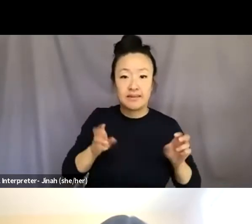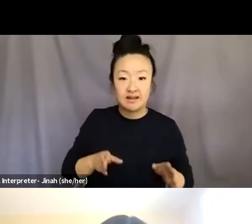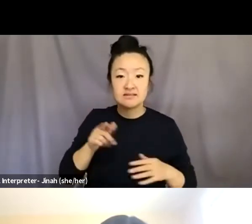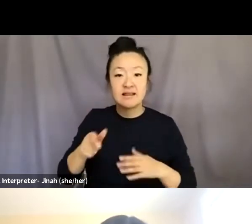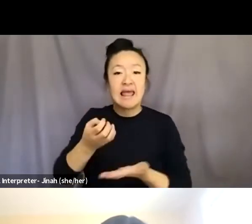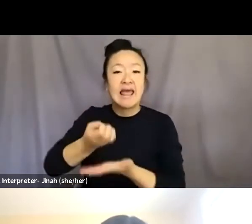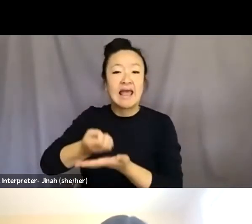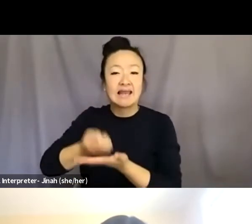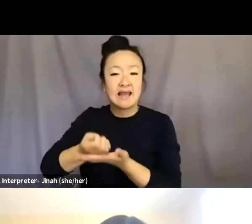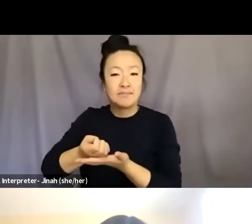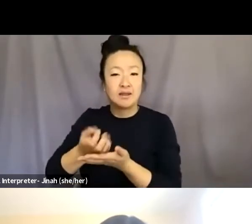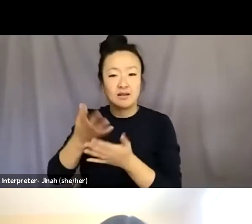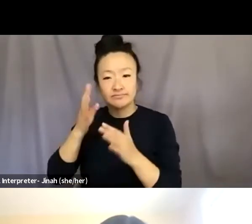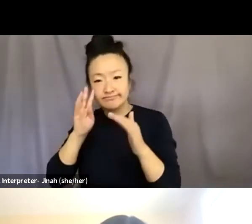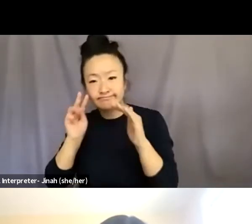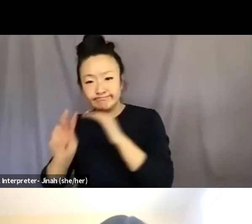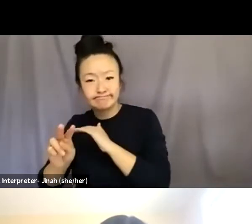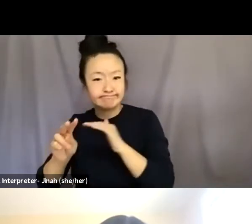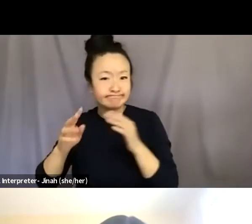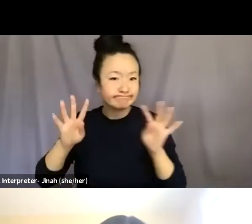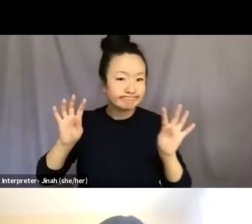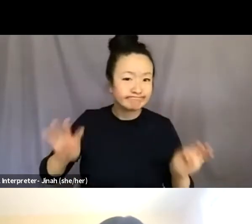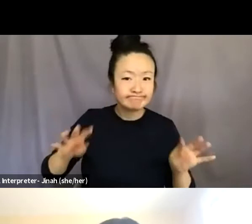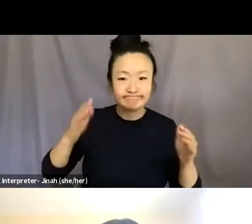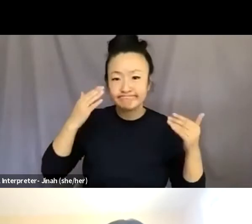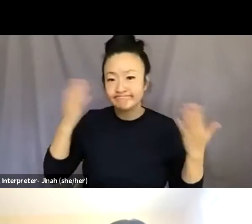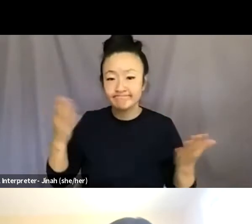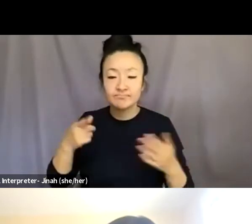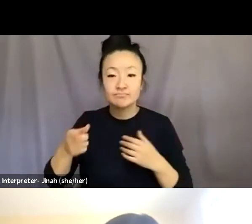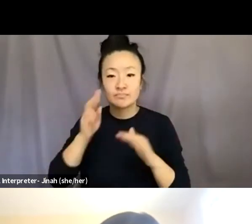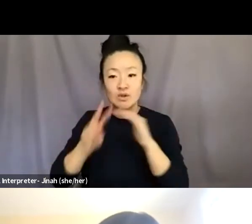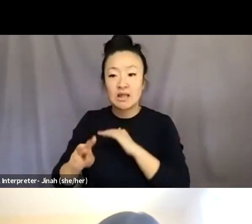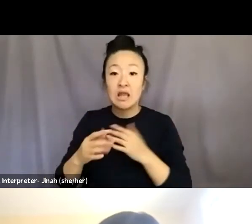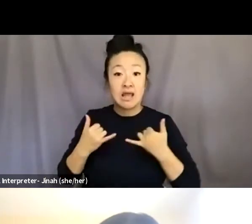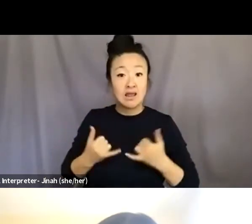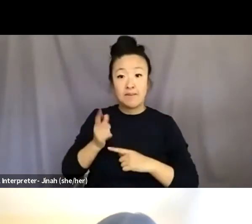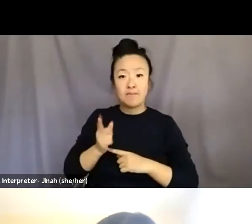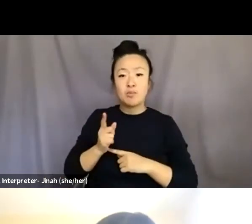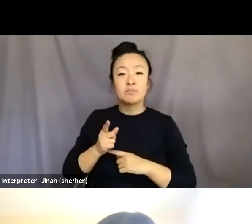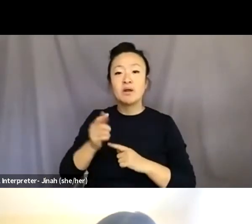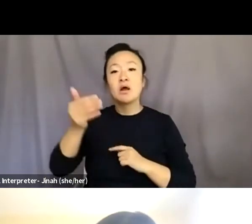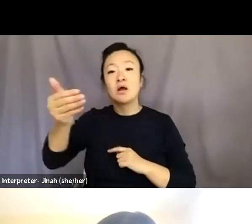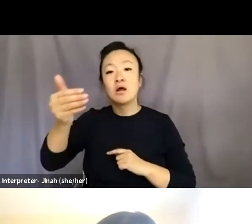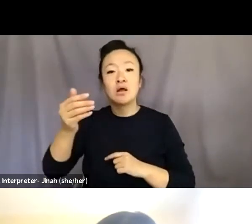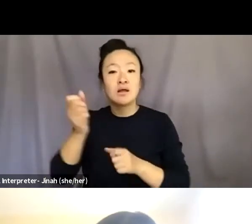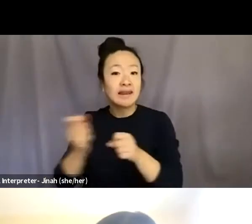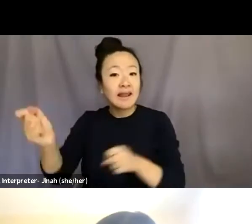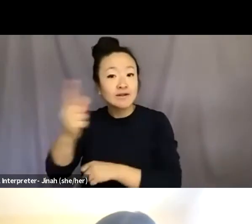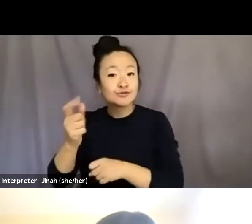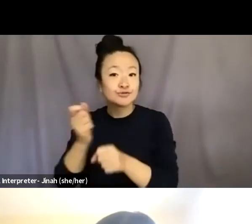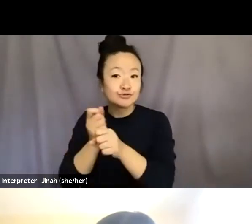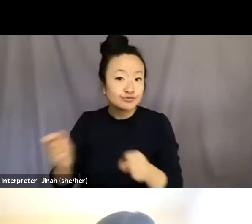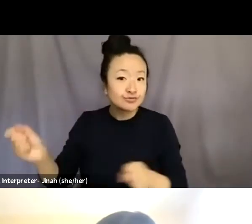uncertainty of not the immediate moment, but next year, a year from now, 2 years from